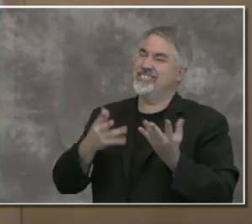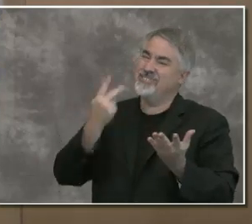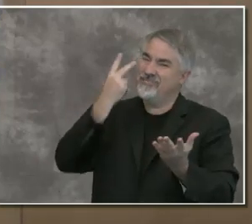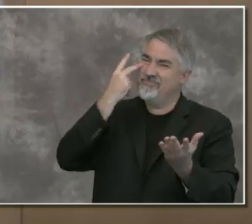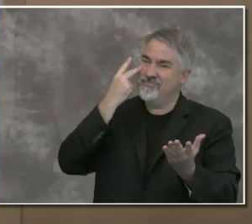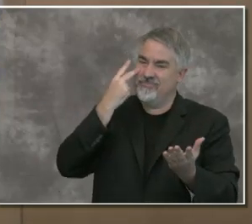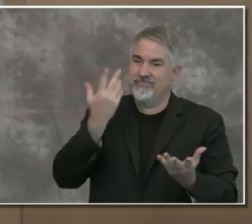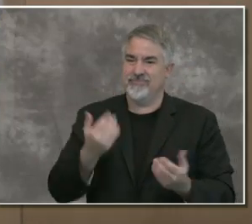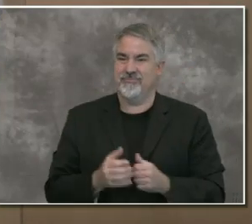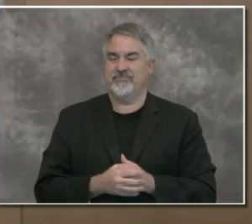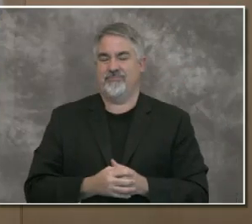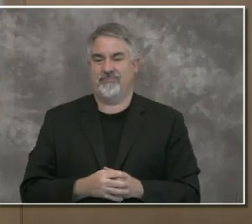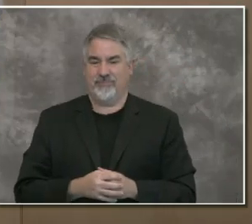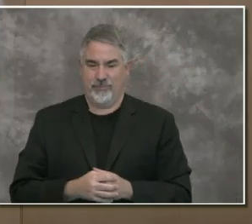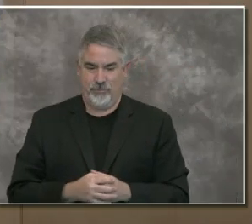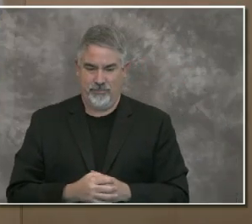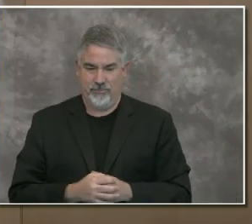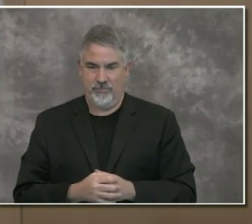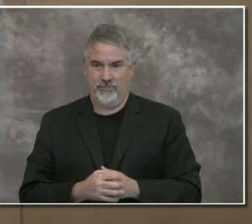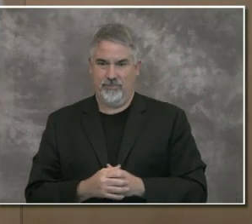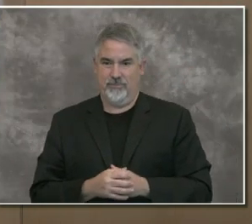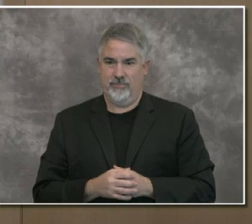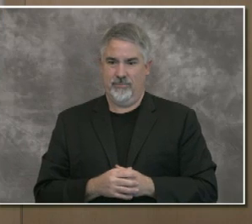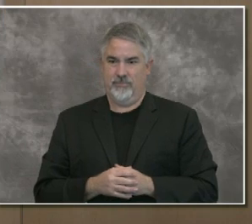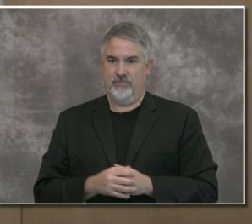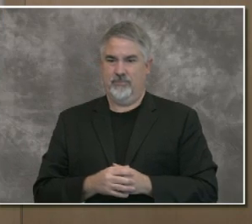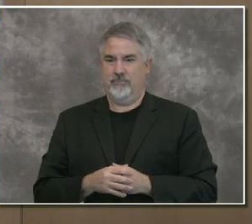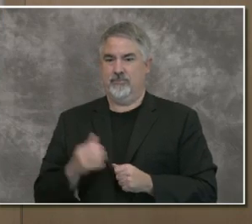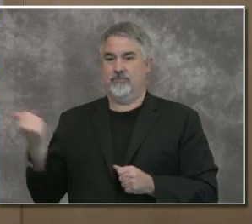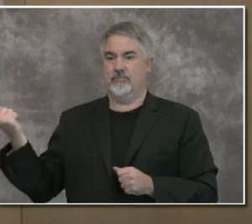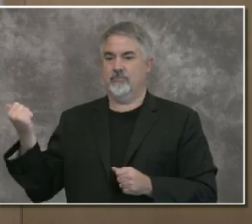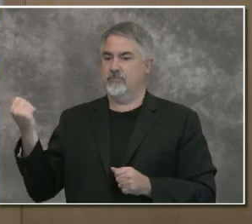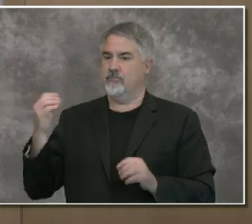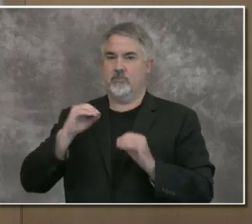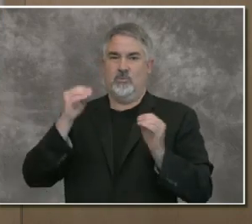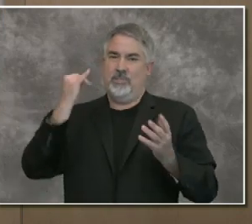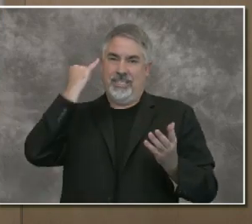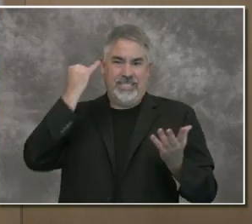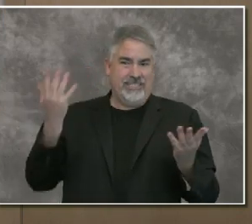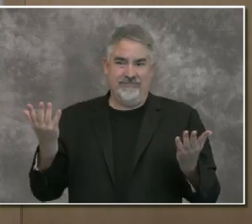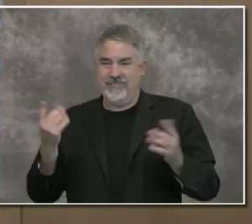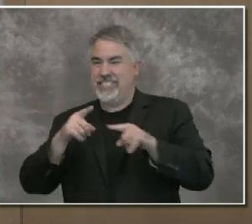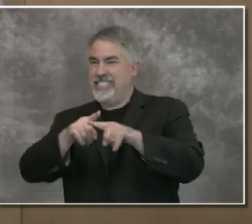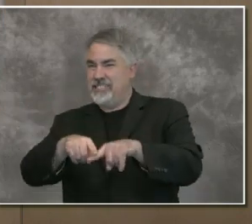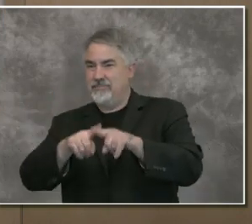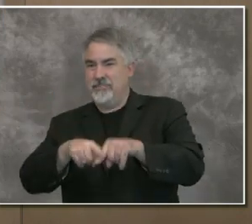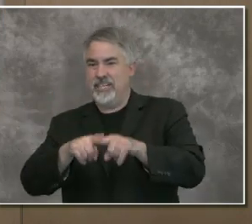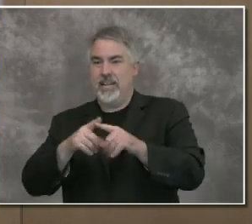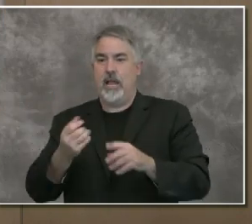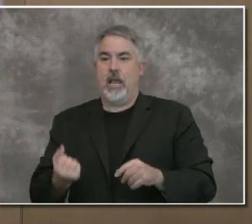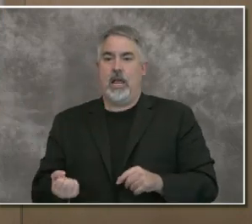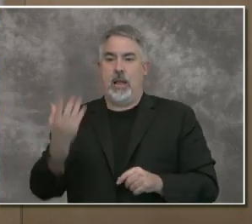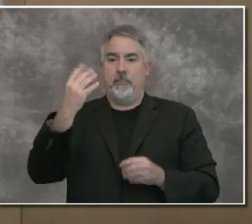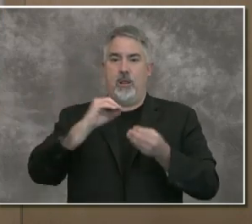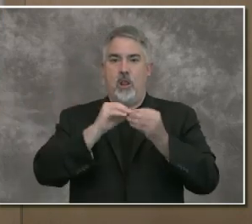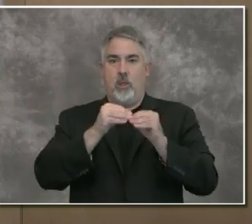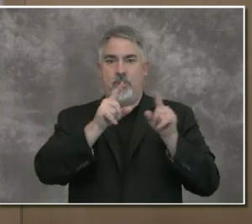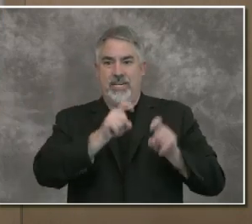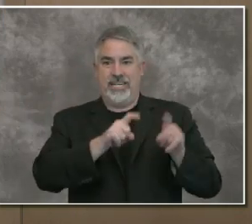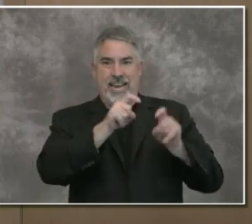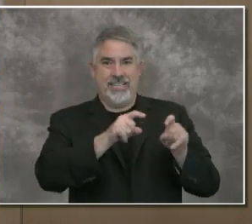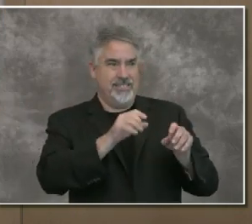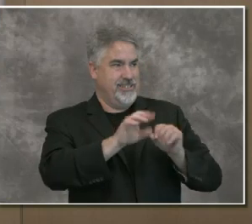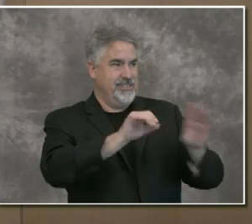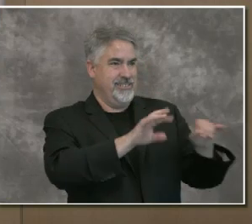don't have any idea, but it is contingent on the number of tests. So we still are not at full capacity. We could certainly do more